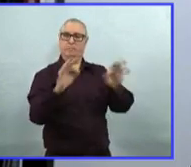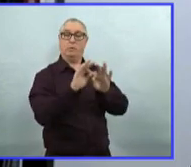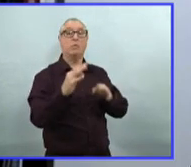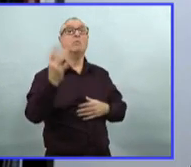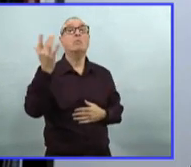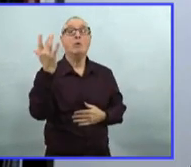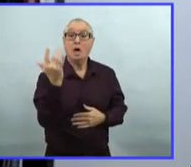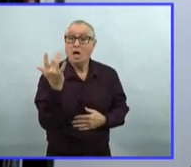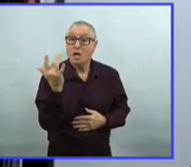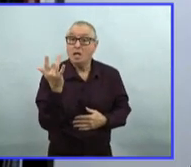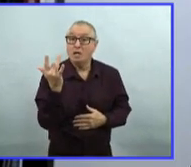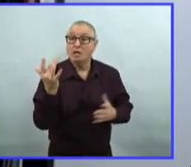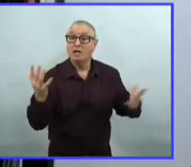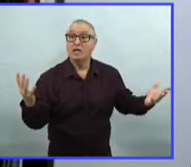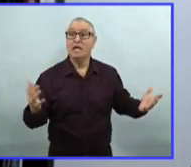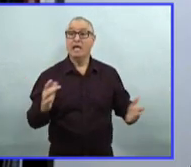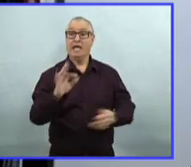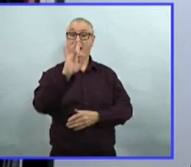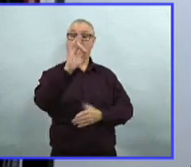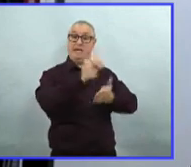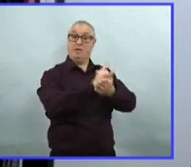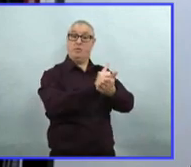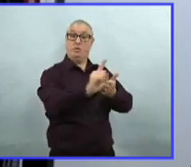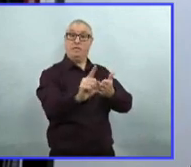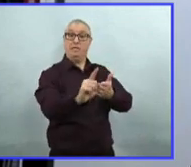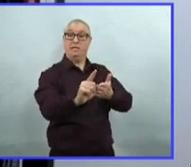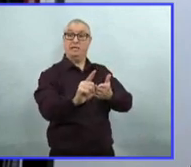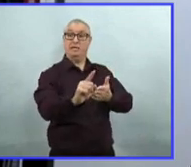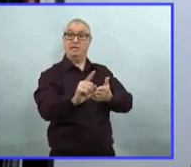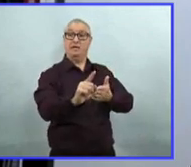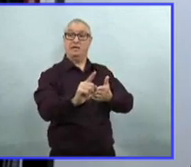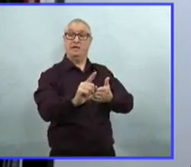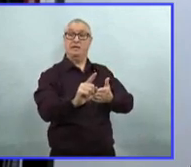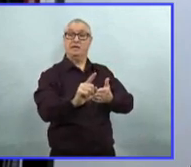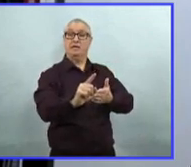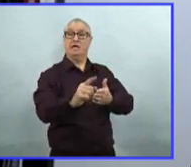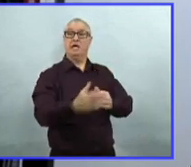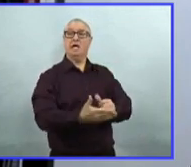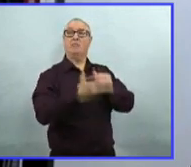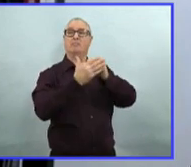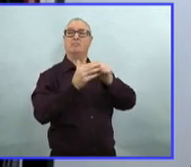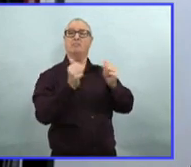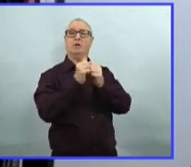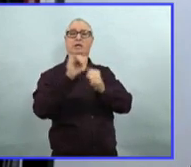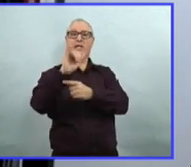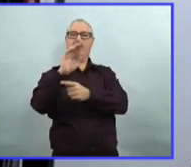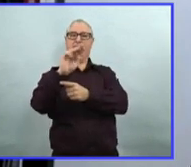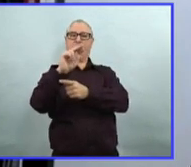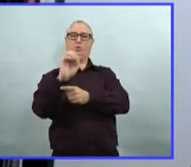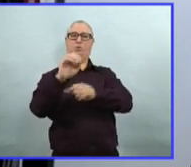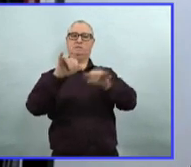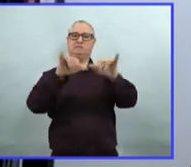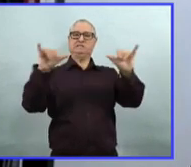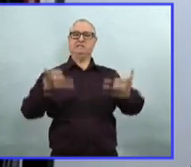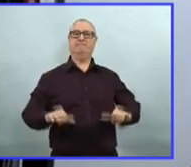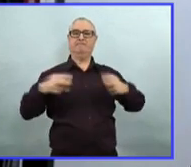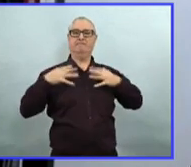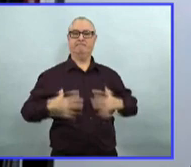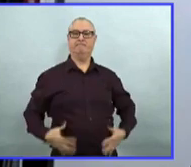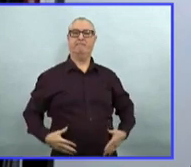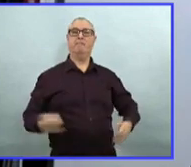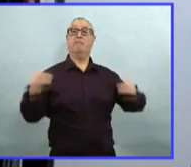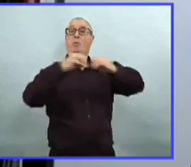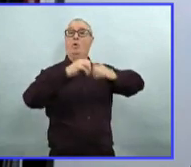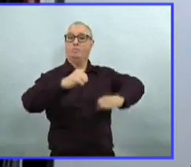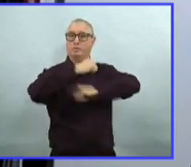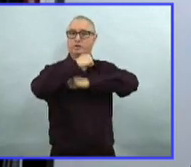we know that 8 weeks produces a stronger immune response than 4 weeks and potentially has fewer side effects than 4